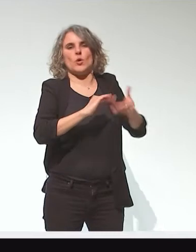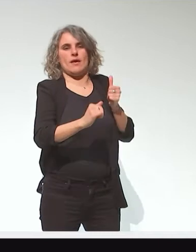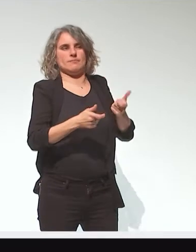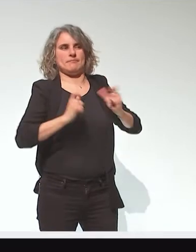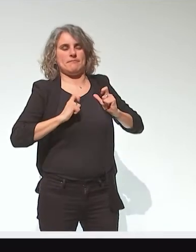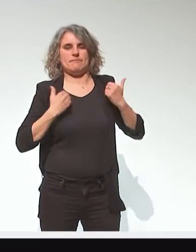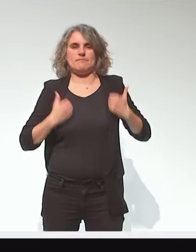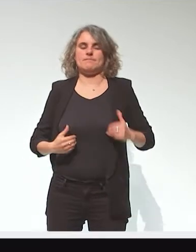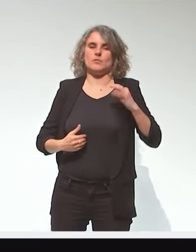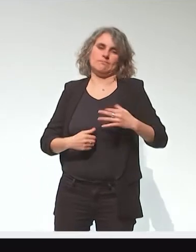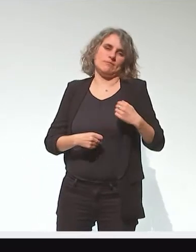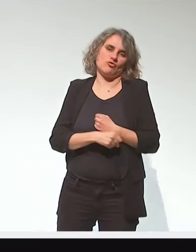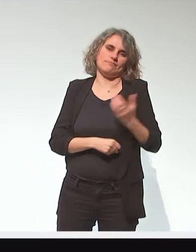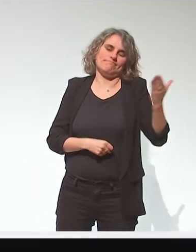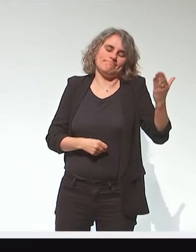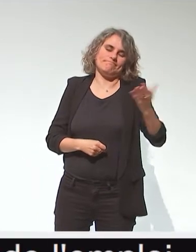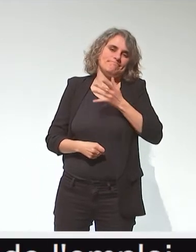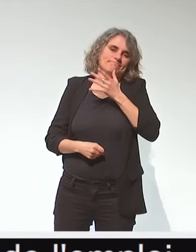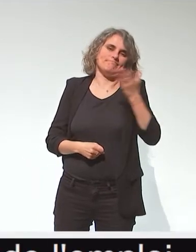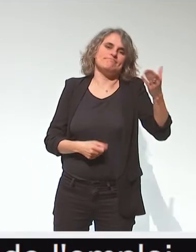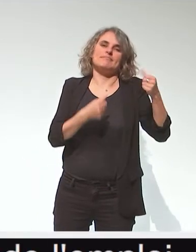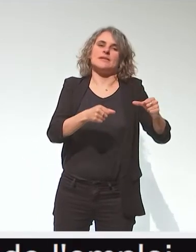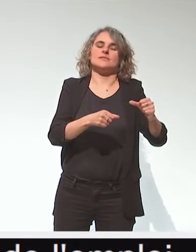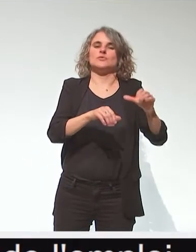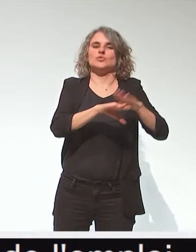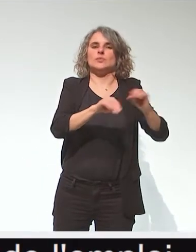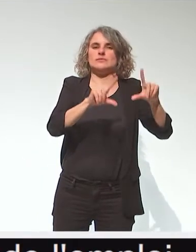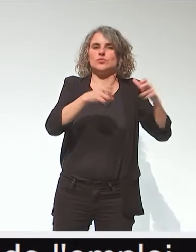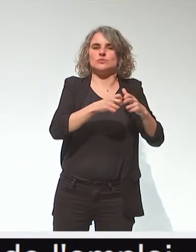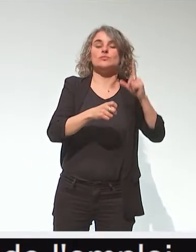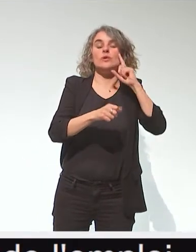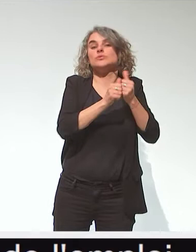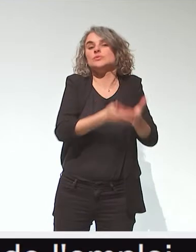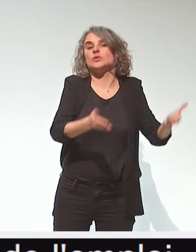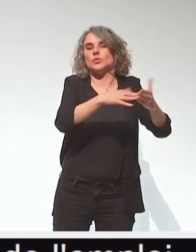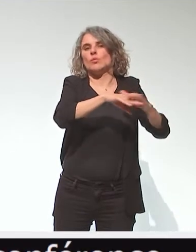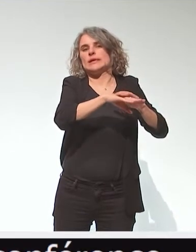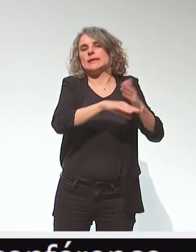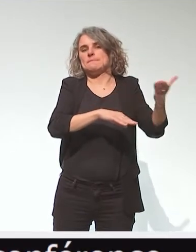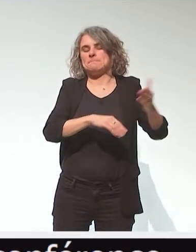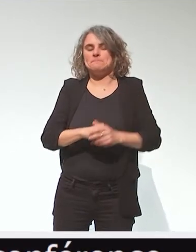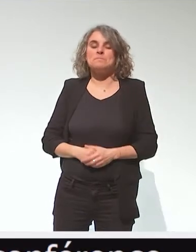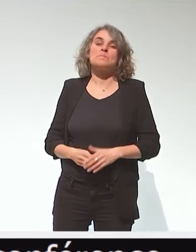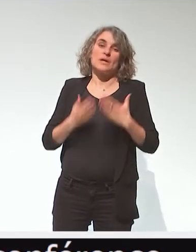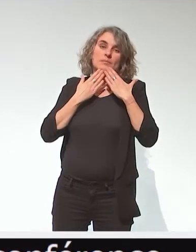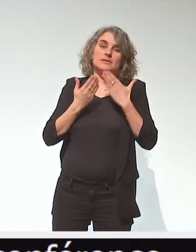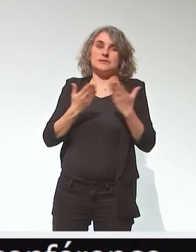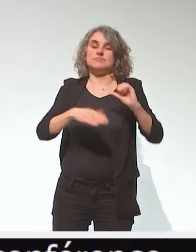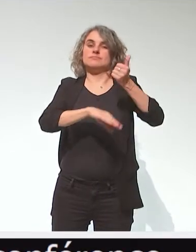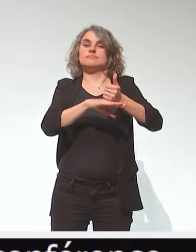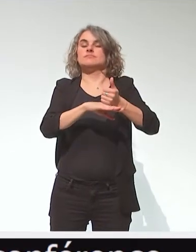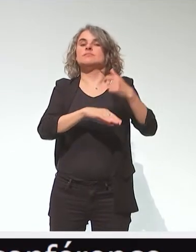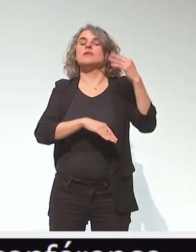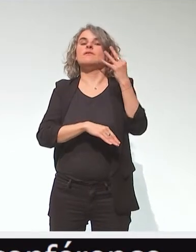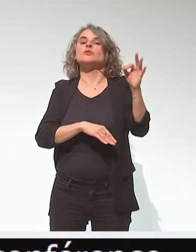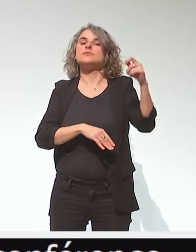scheduled to appear, but unfortunately was detained in Luxembourg because of the certain